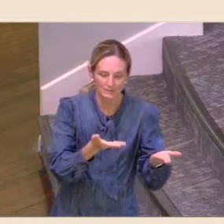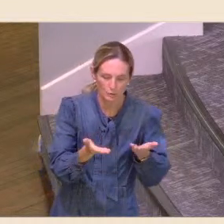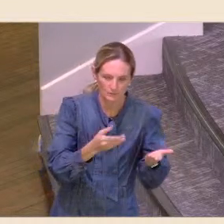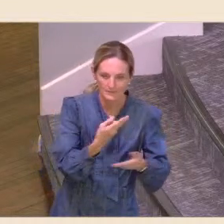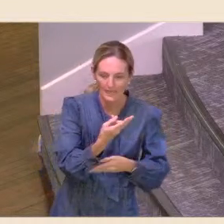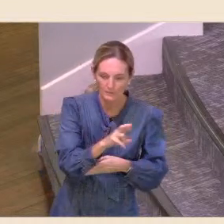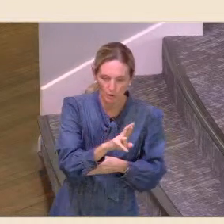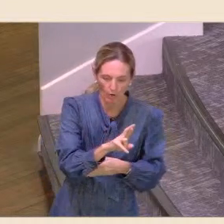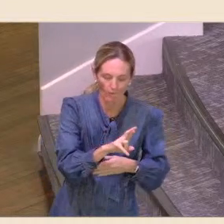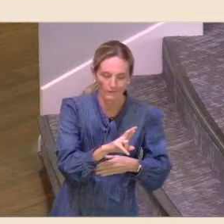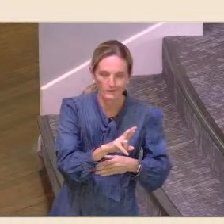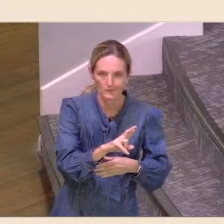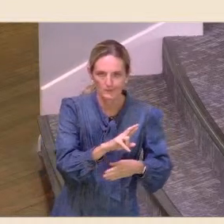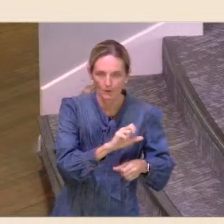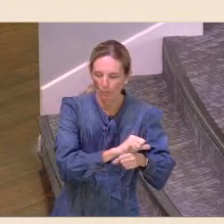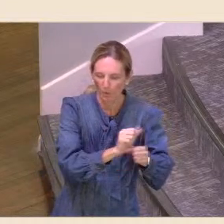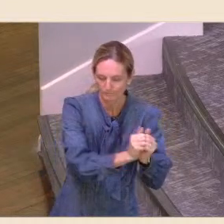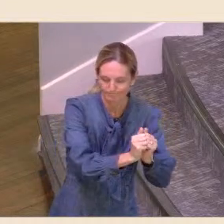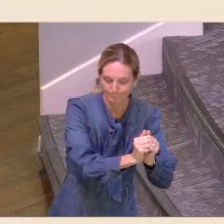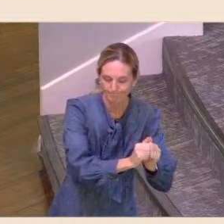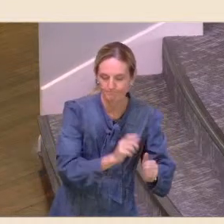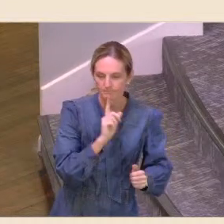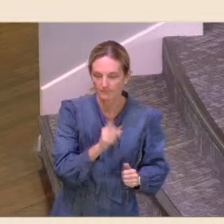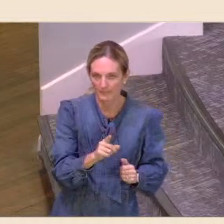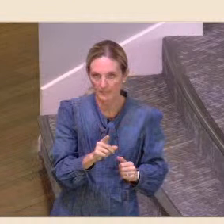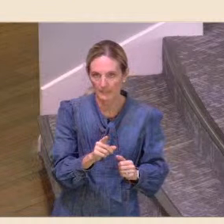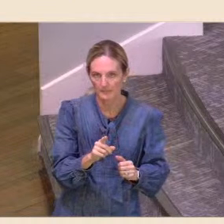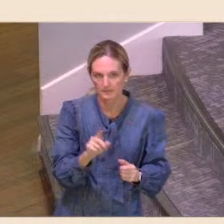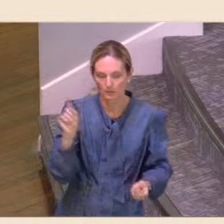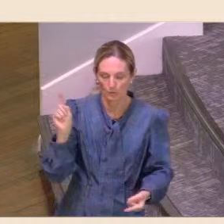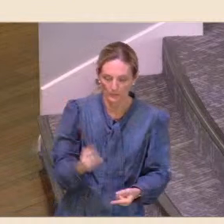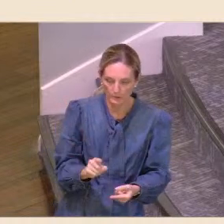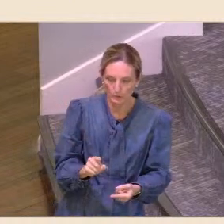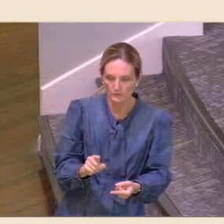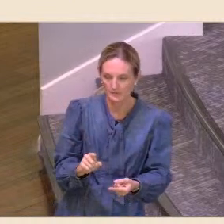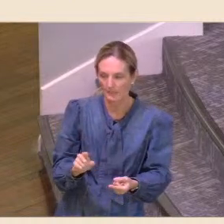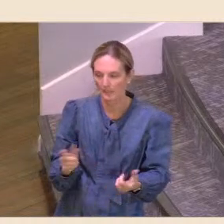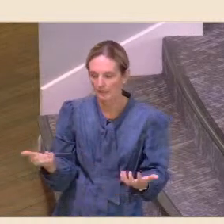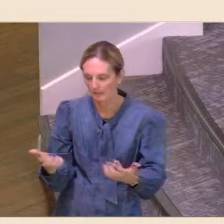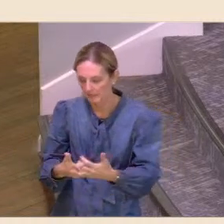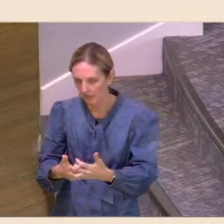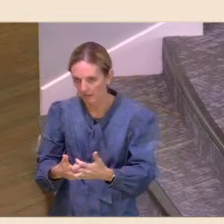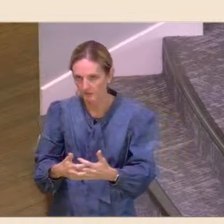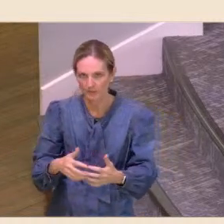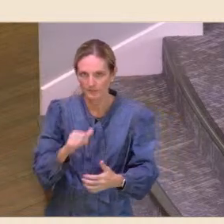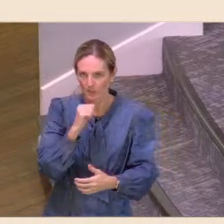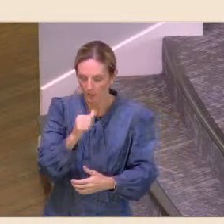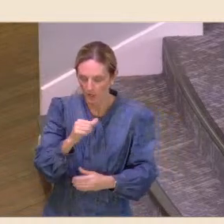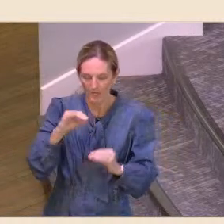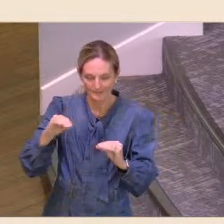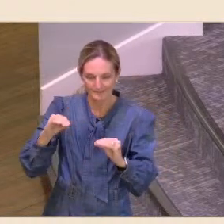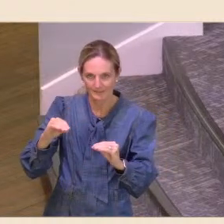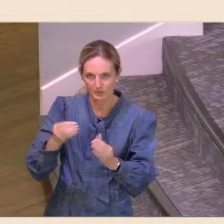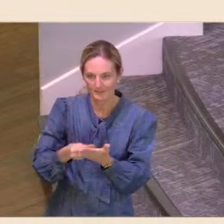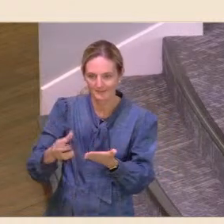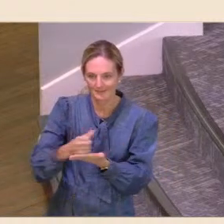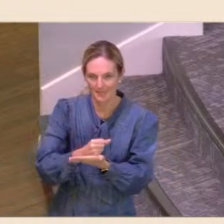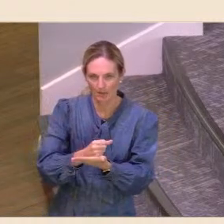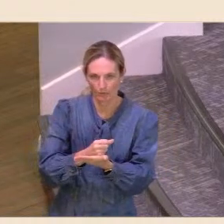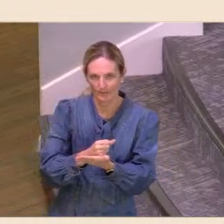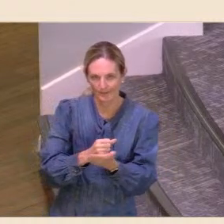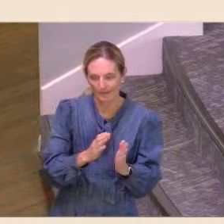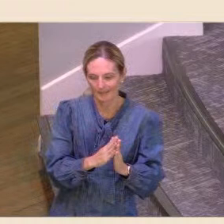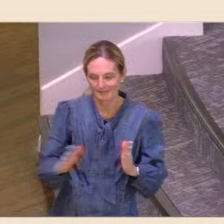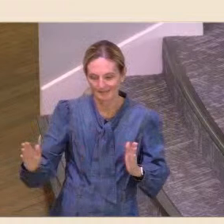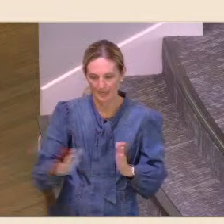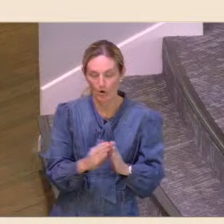worked together on was consolidating, reducing, and simplifying the non-teaching salary scale. We went from having